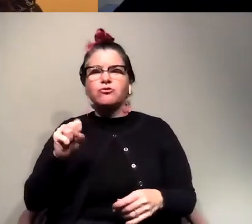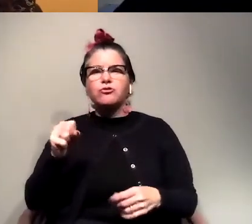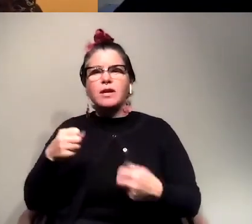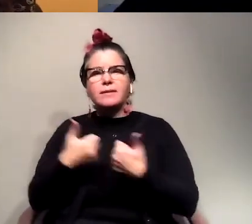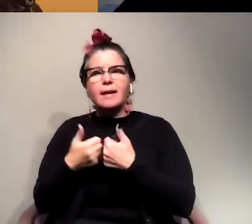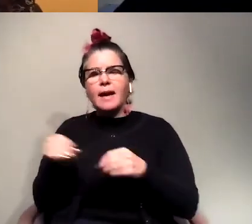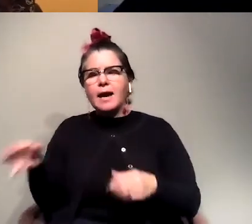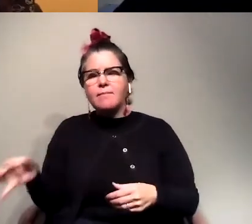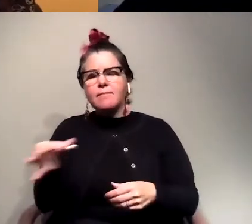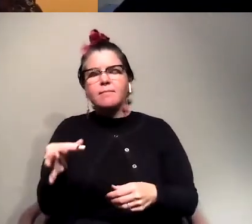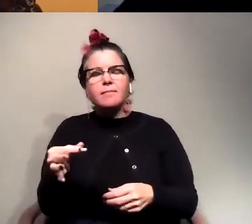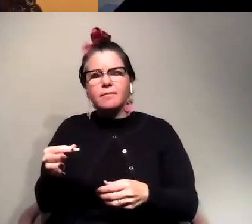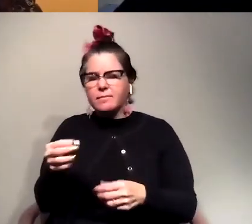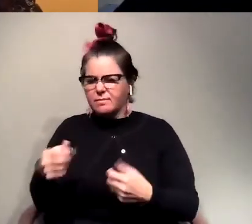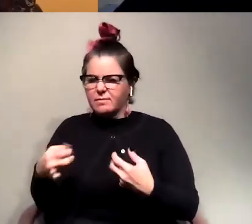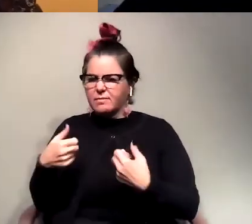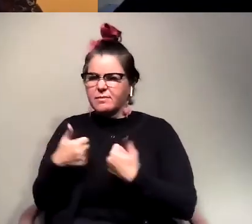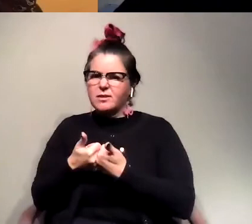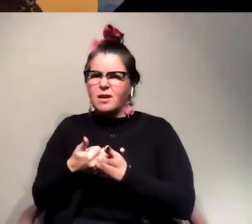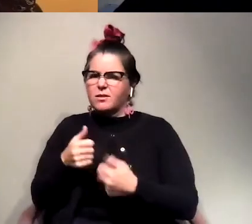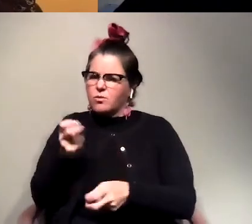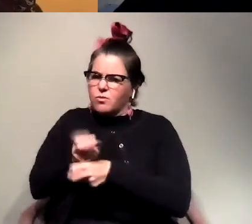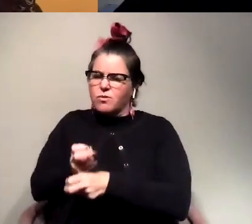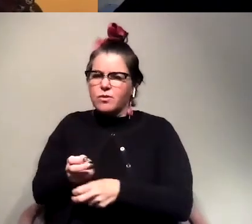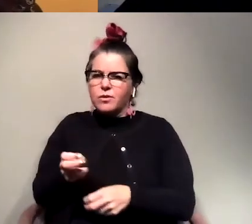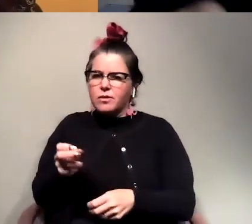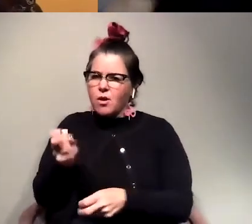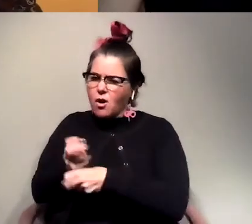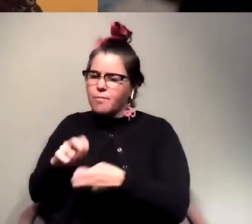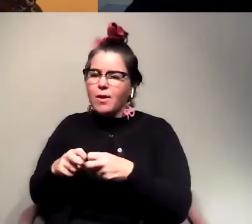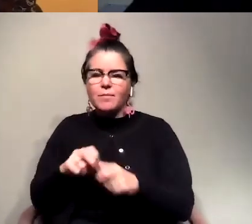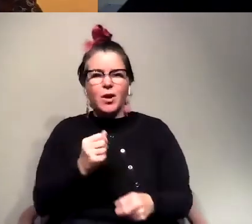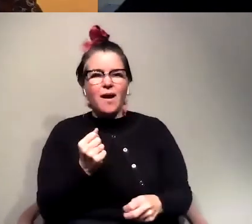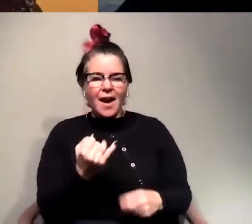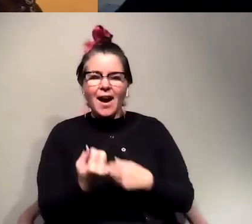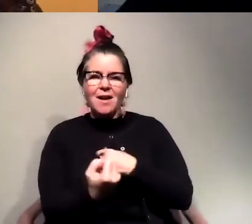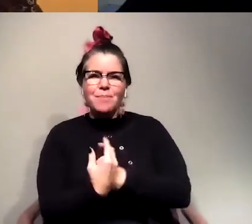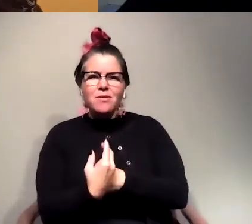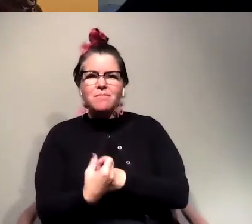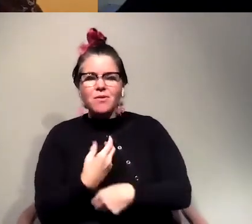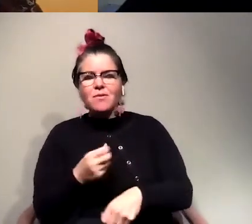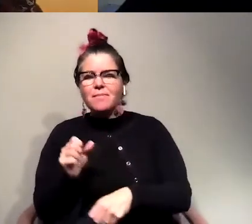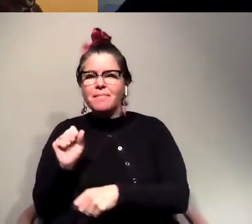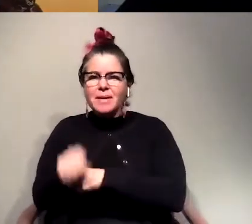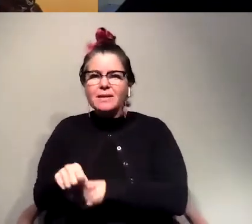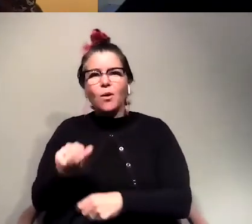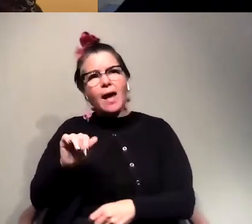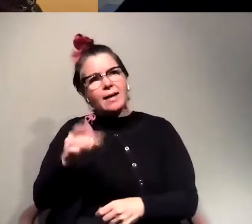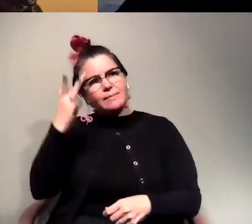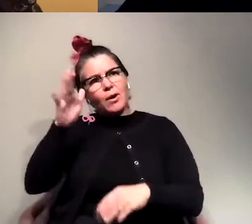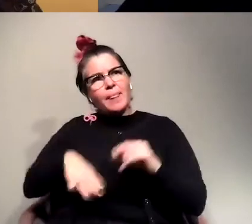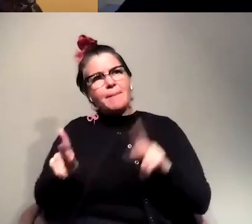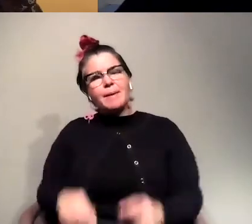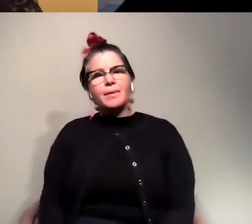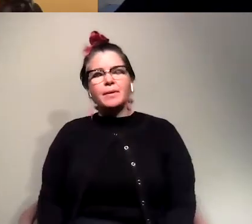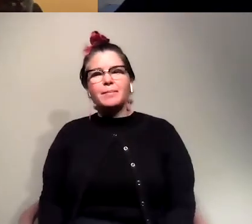people play chess. That must be a hard problem. And then AI kicks our butt at chess, and we're like, AI must be smarter than people.